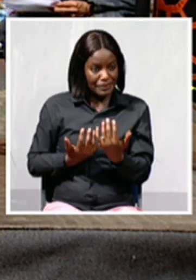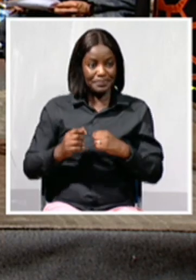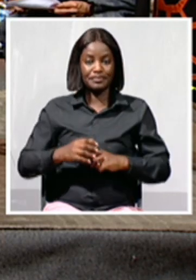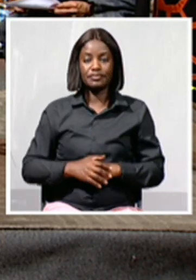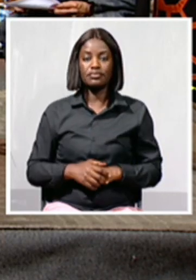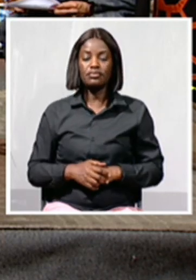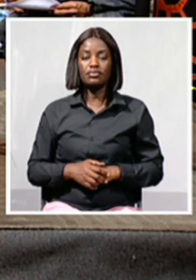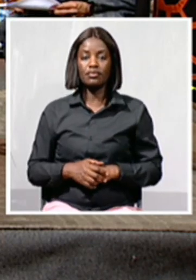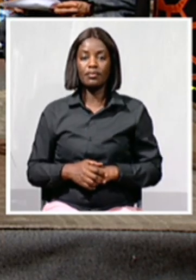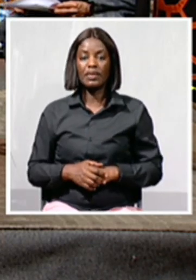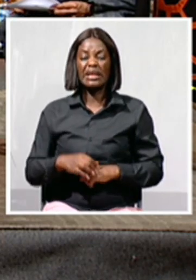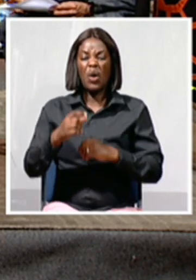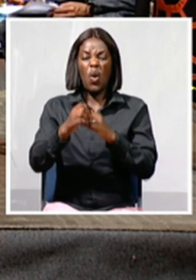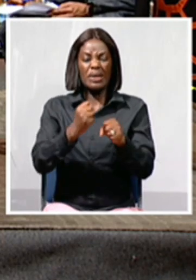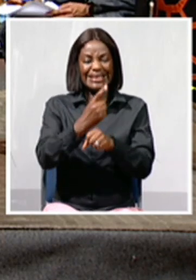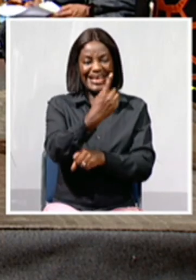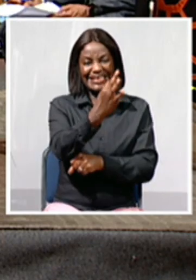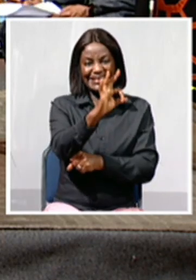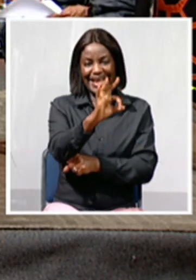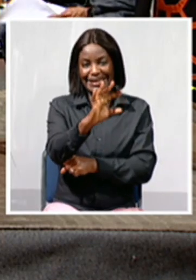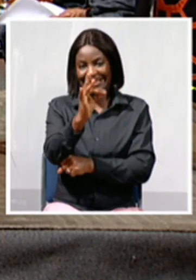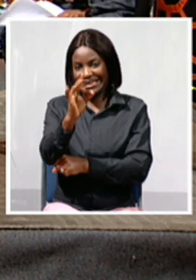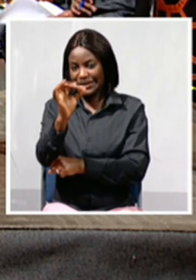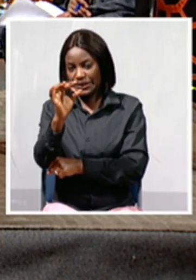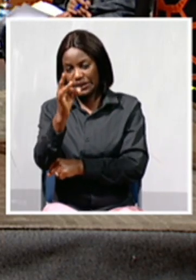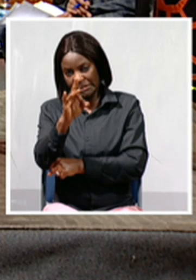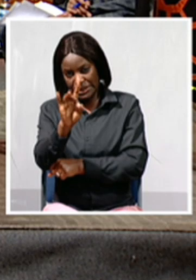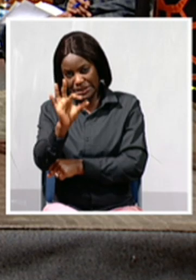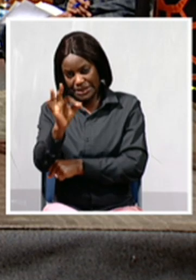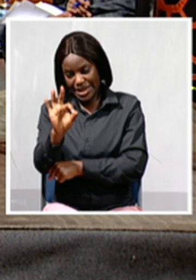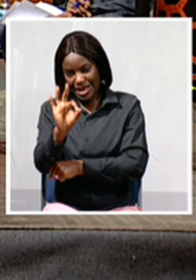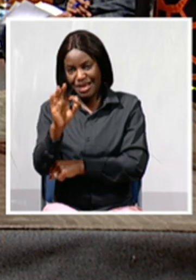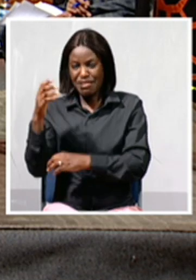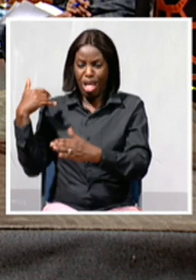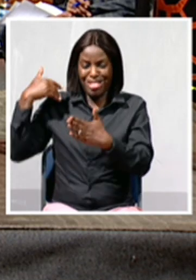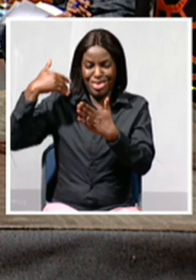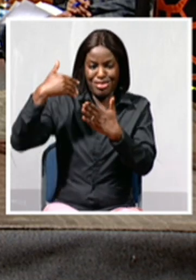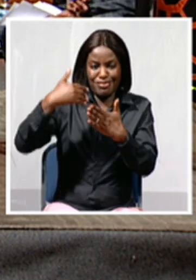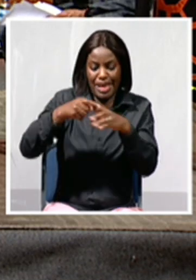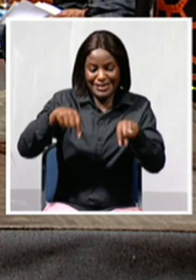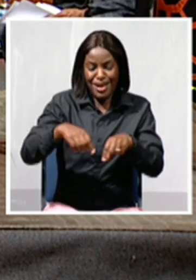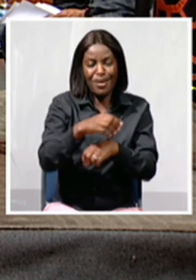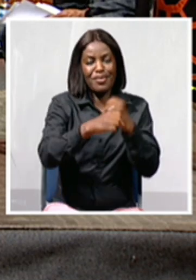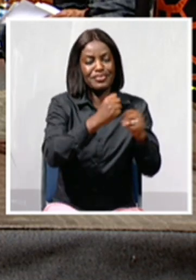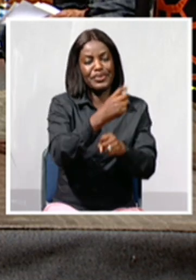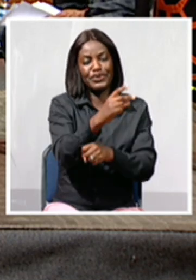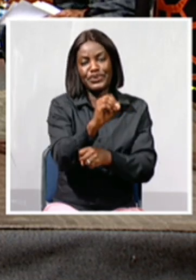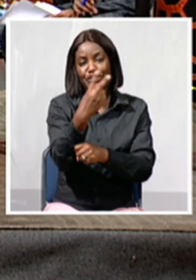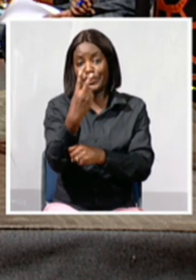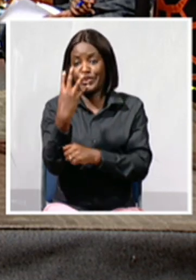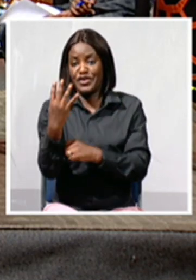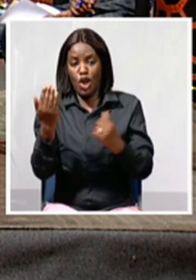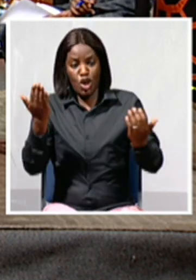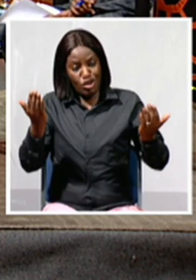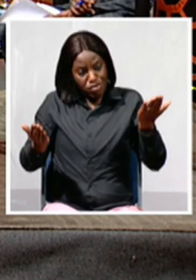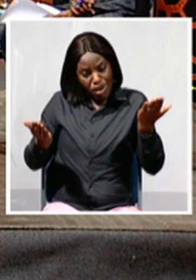juxtapose Namibia in 1989 versus Namibia in 2024, firstly as far as voter registration is concerned,